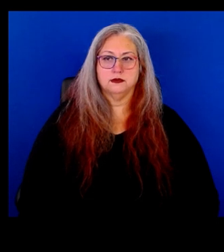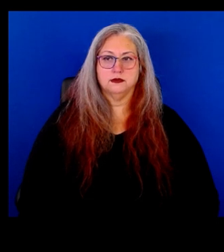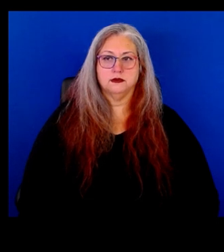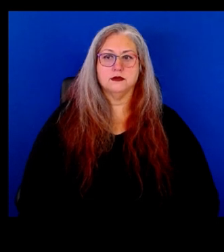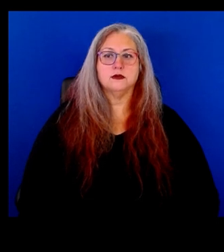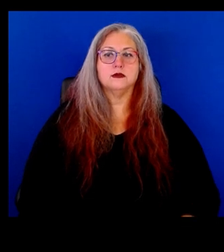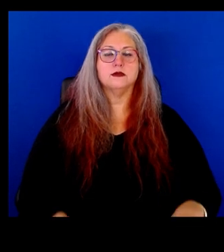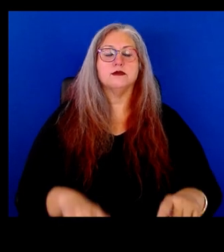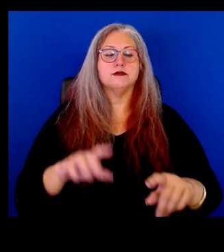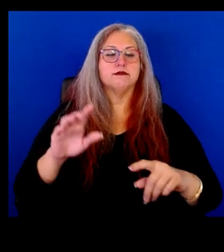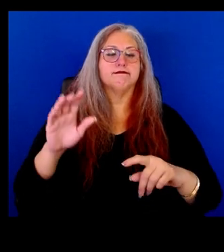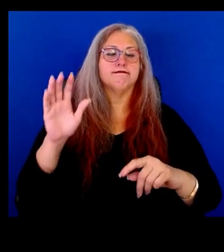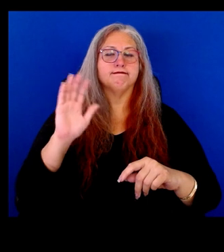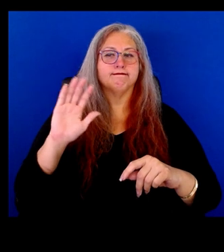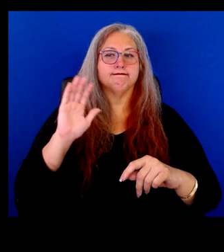It was